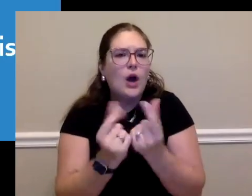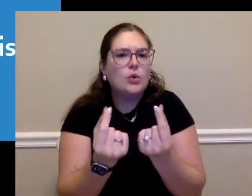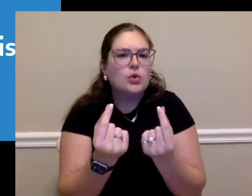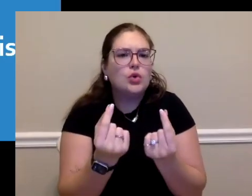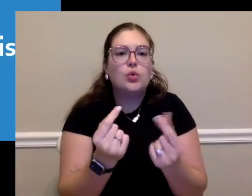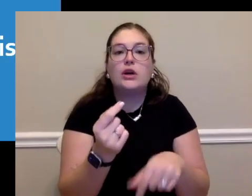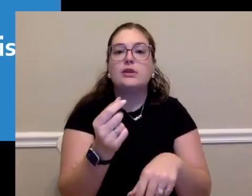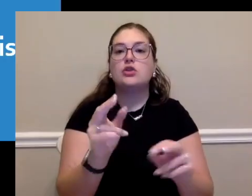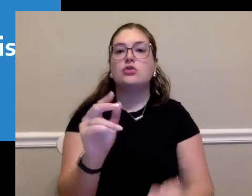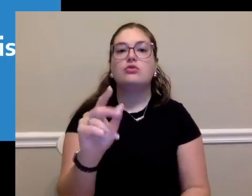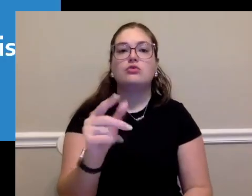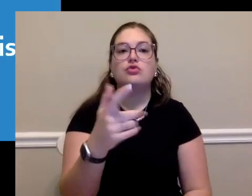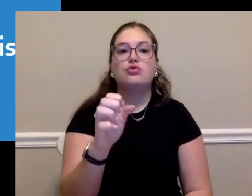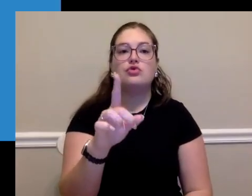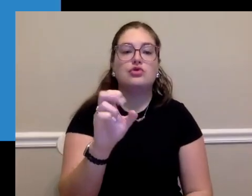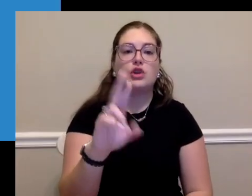terms.